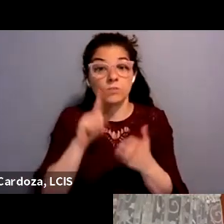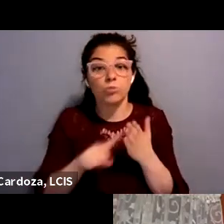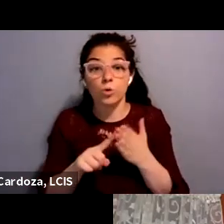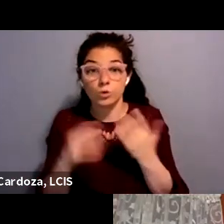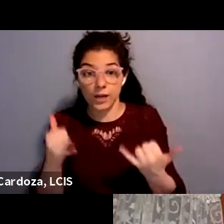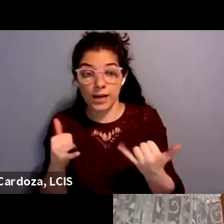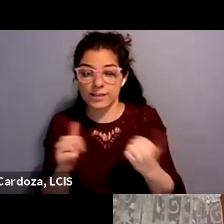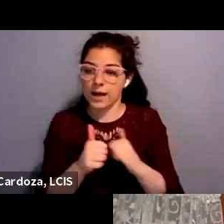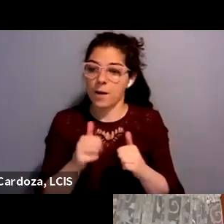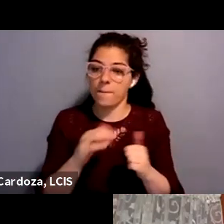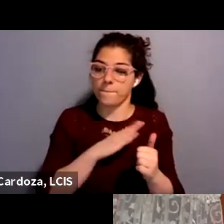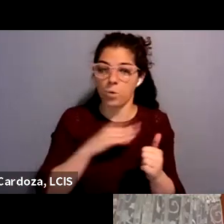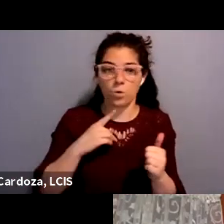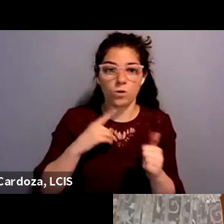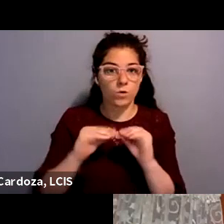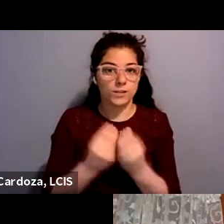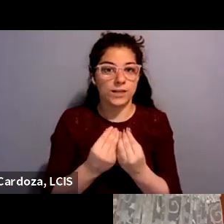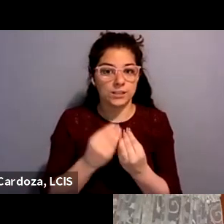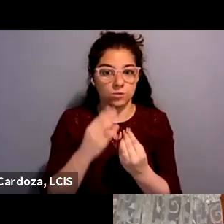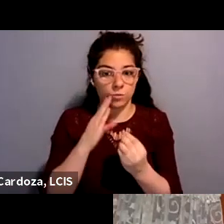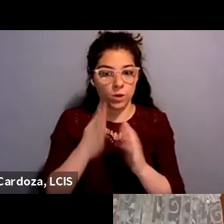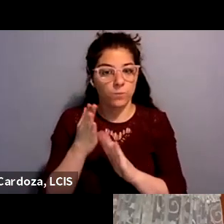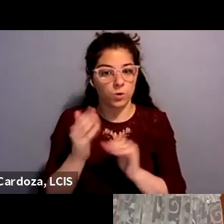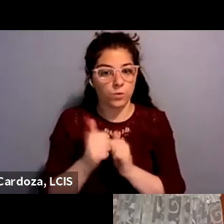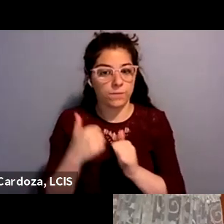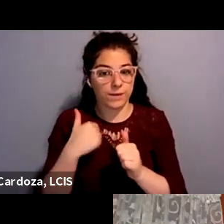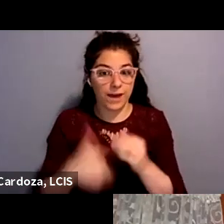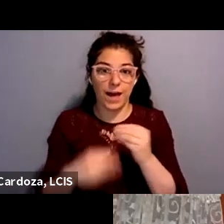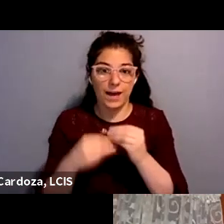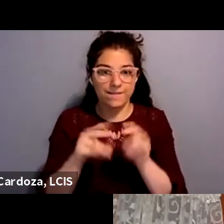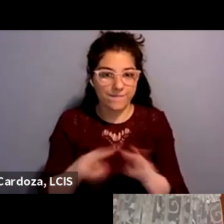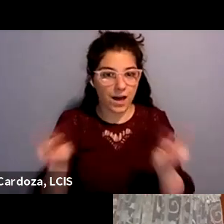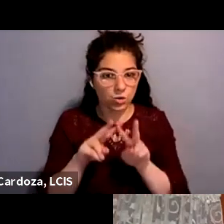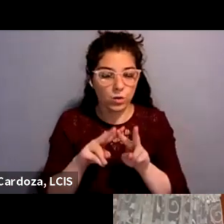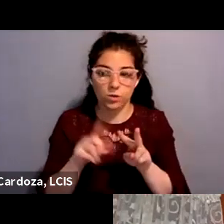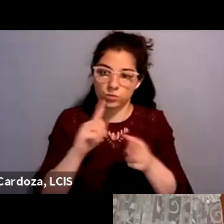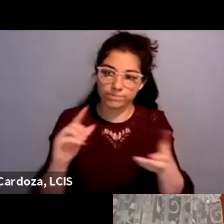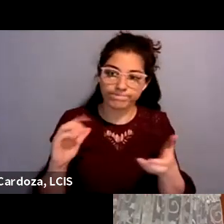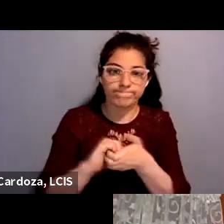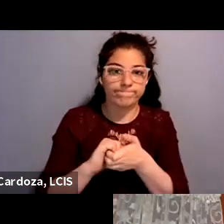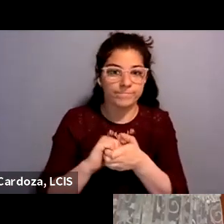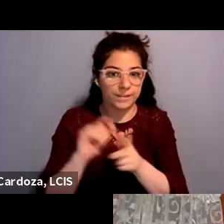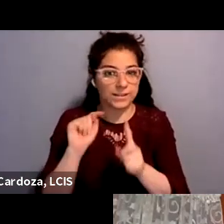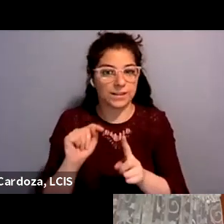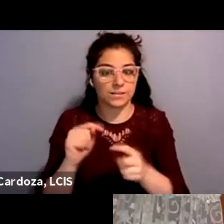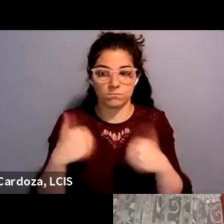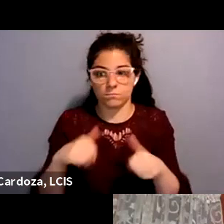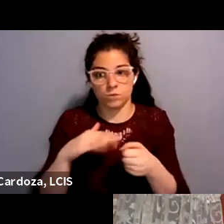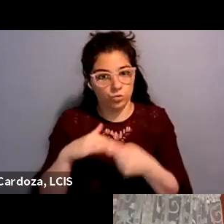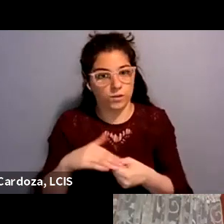how the boards of the organizations that are going to be up here with me have added value and been true partners on this so stressful